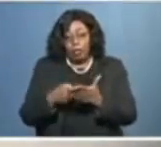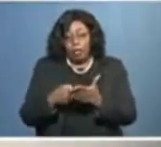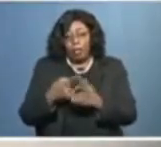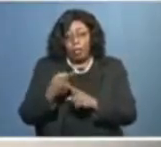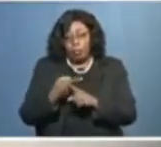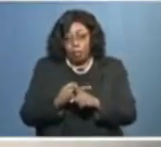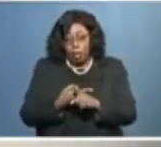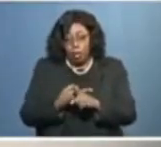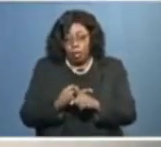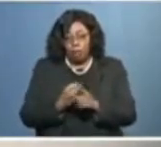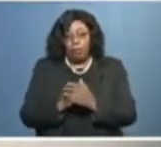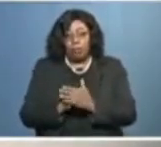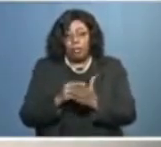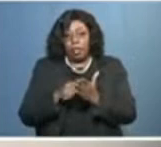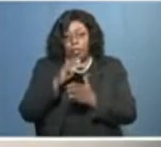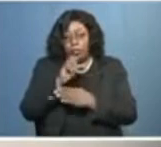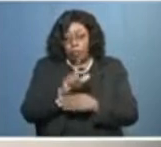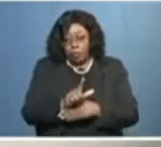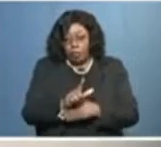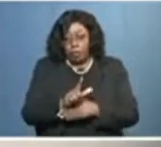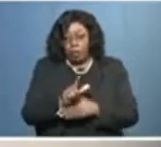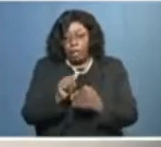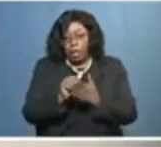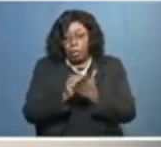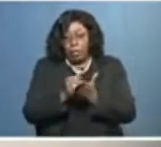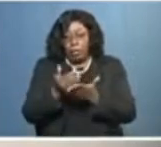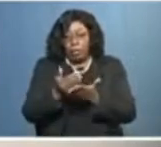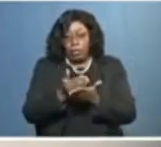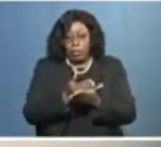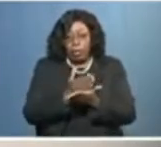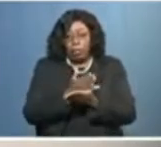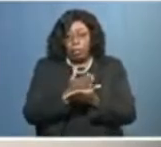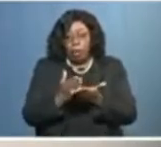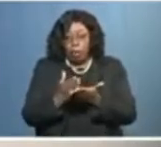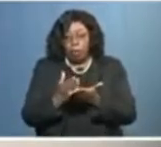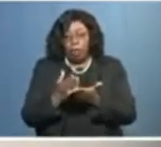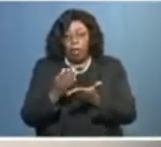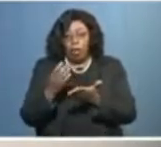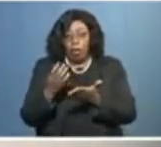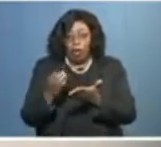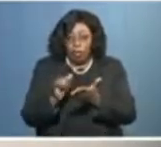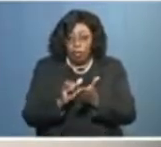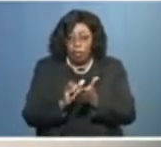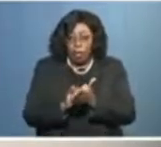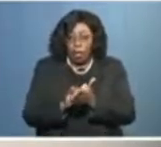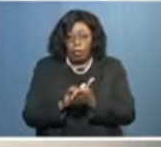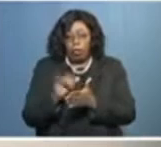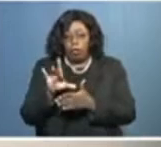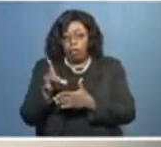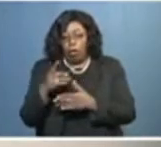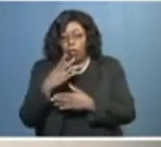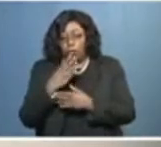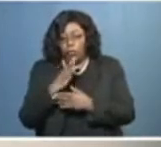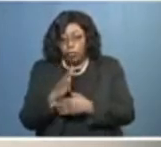public procurement bill, initially we looked to amend certain aspects of that we found troublesome. Once